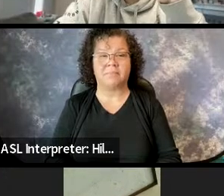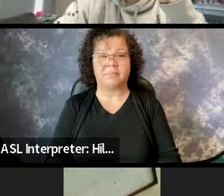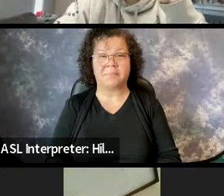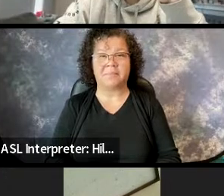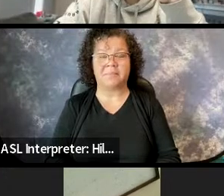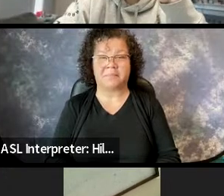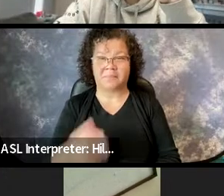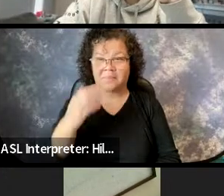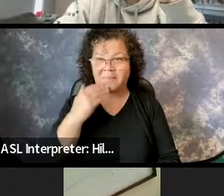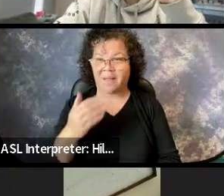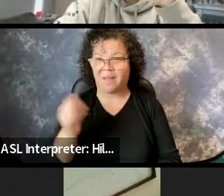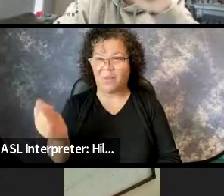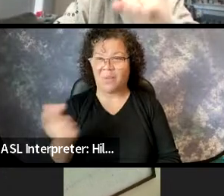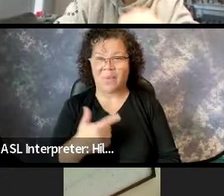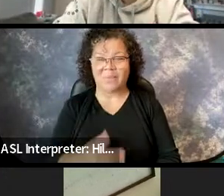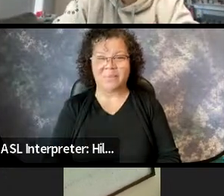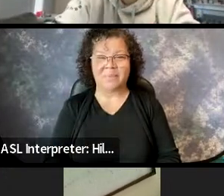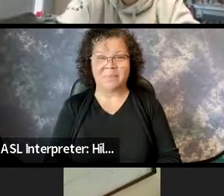Thank you all.